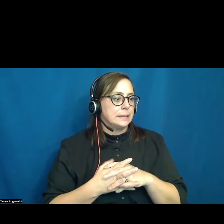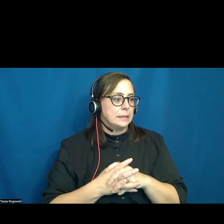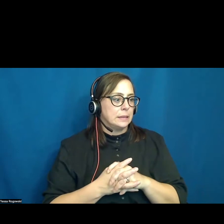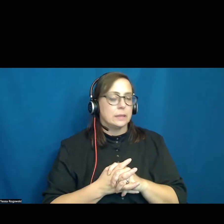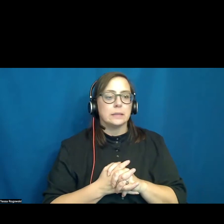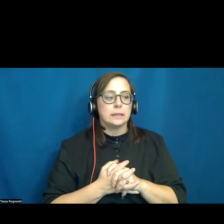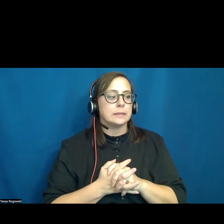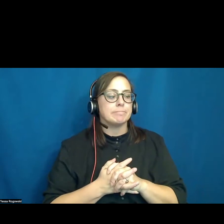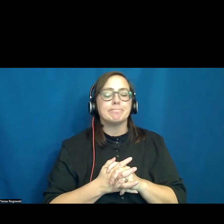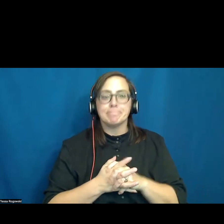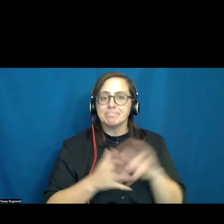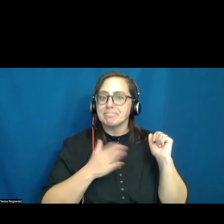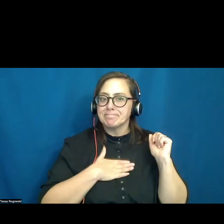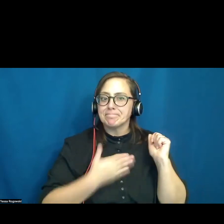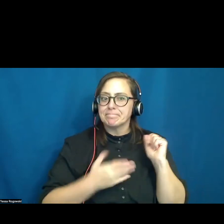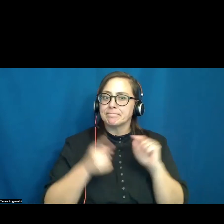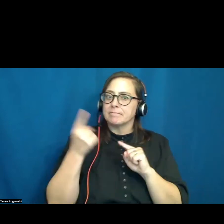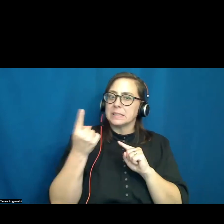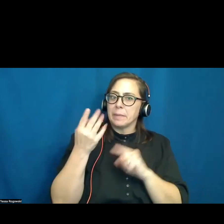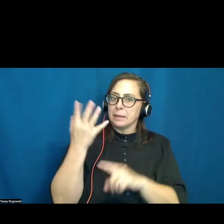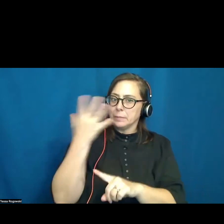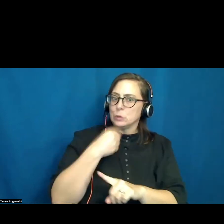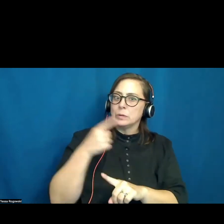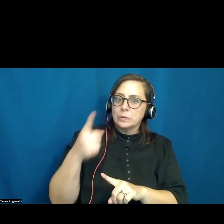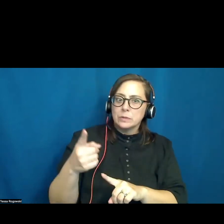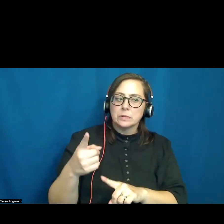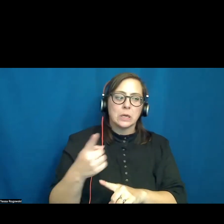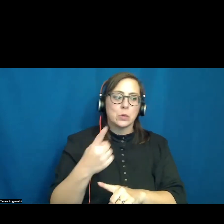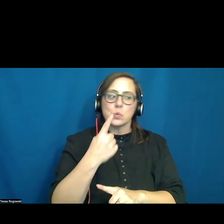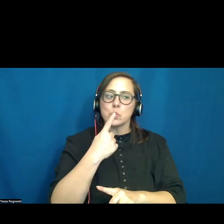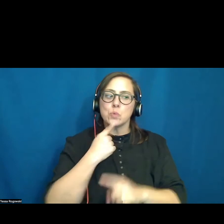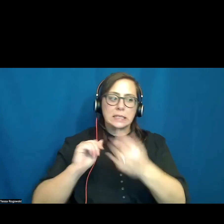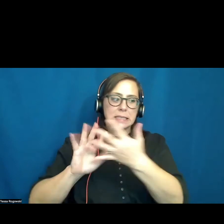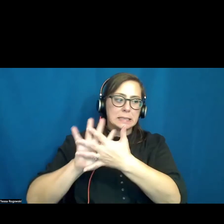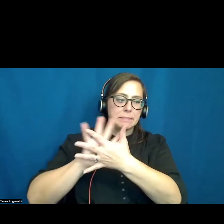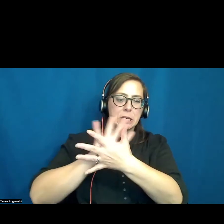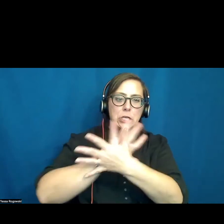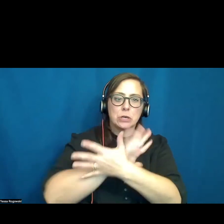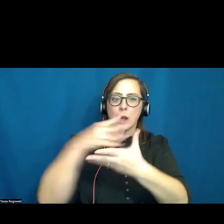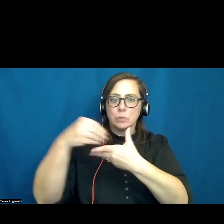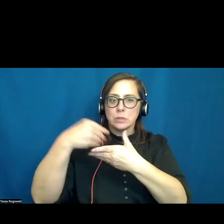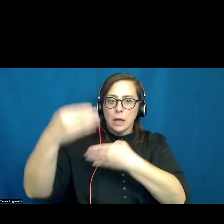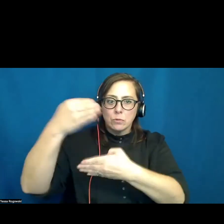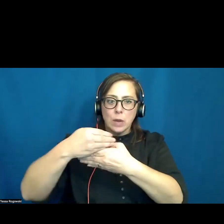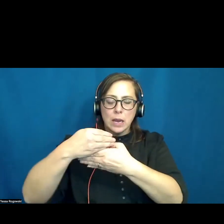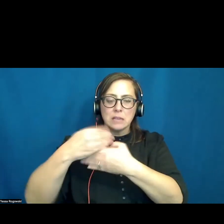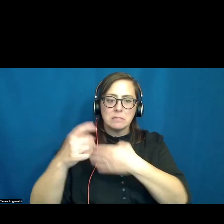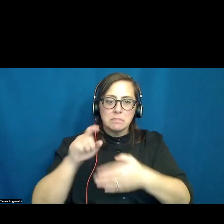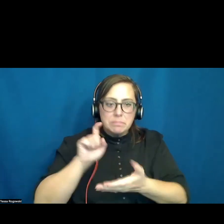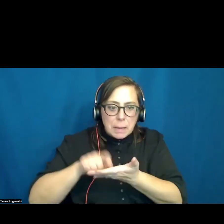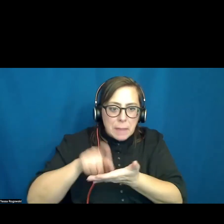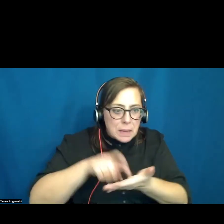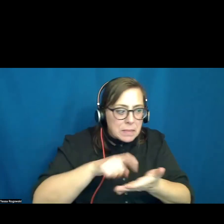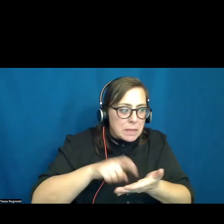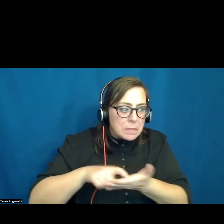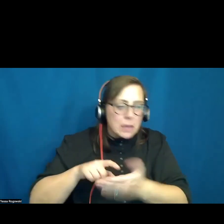I confess there's something lovely about you, red smear, outside the window, pecking the fallen grain. A